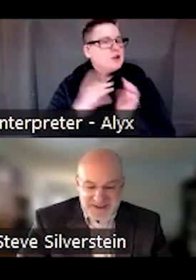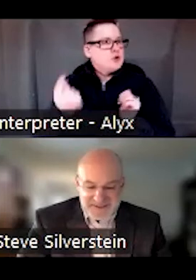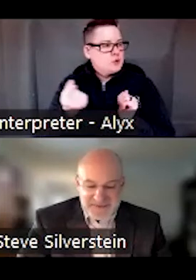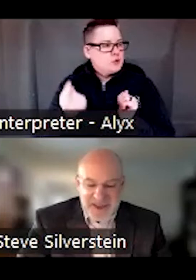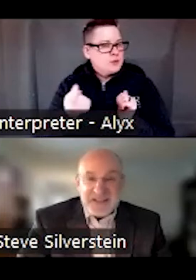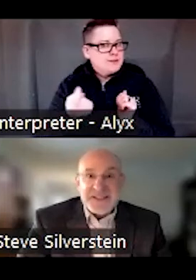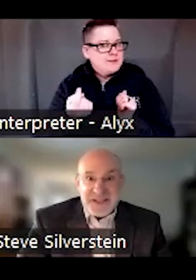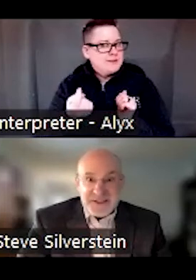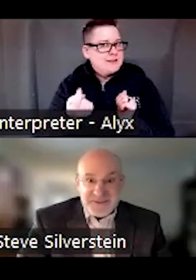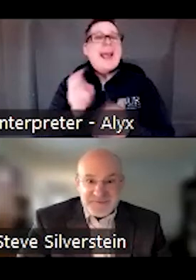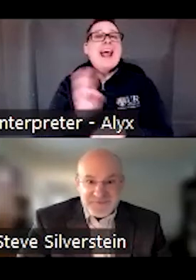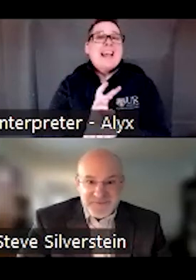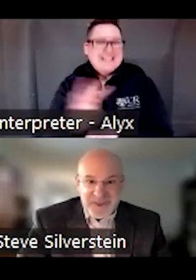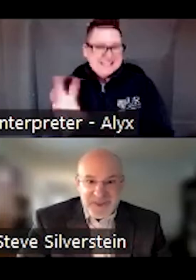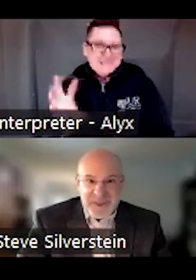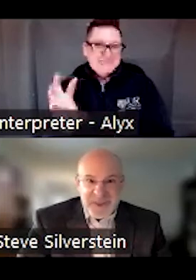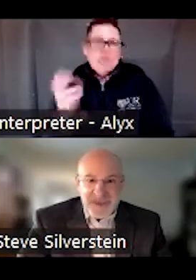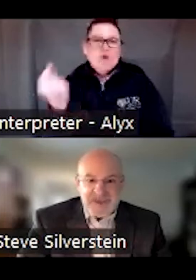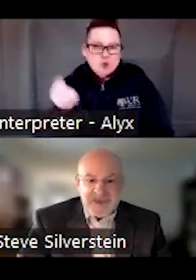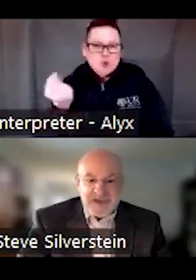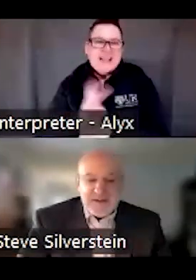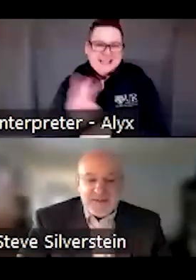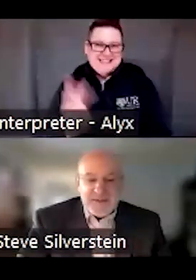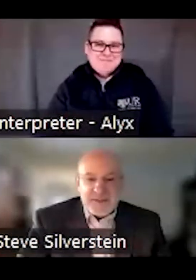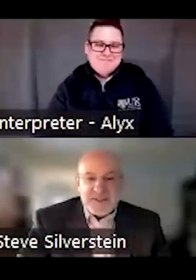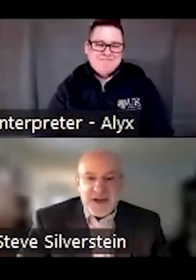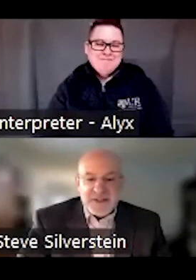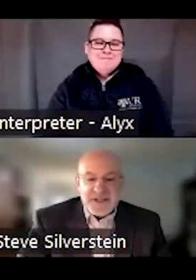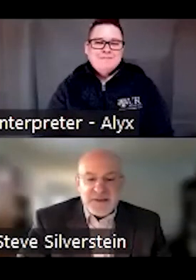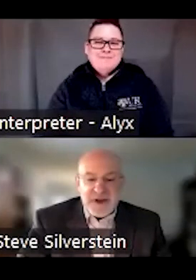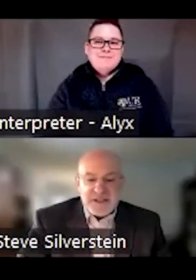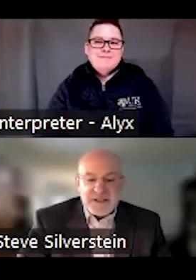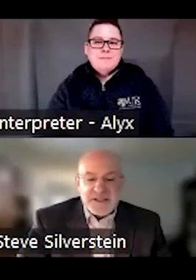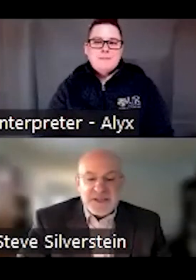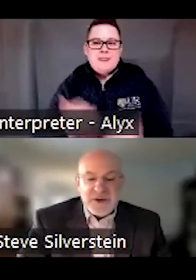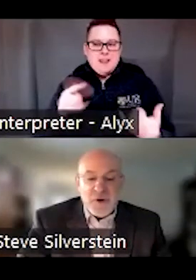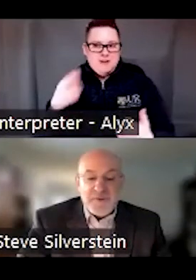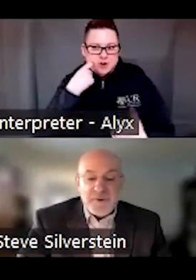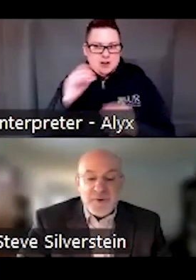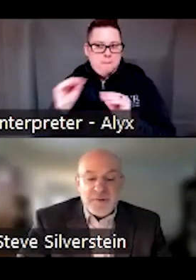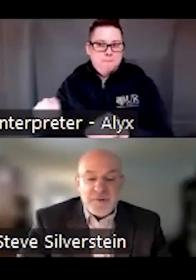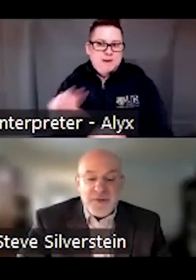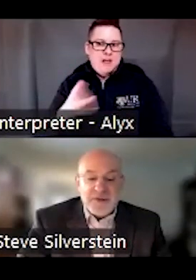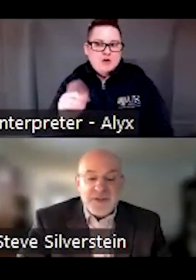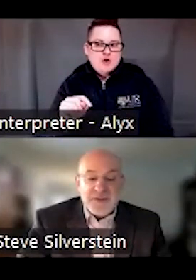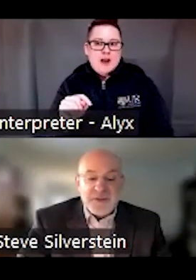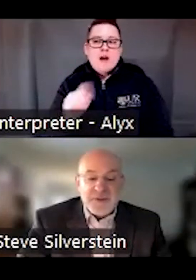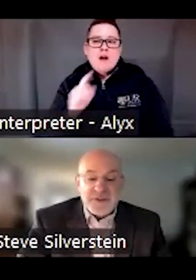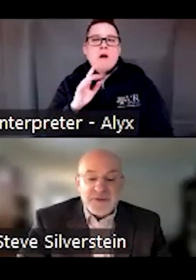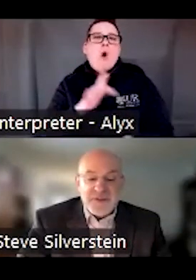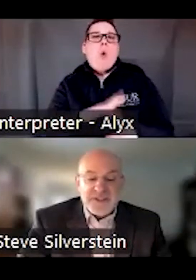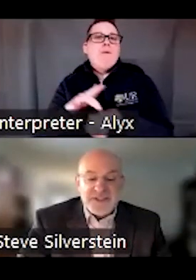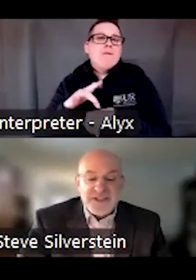Tuesday at 6. And this is now in the chat box. It's an overview of